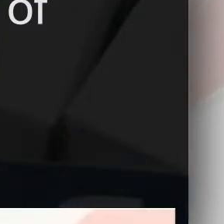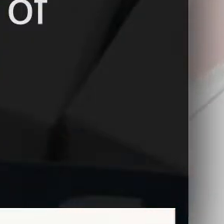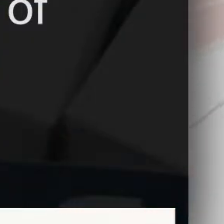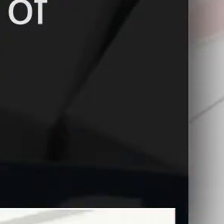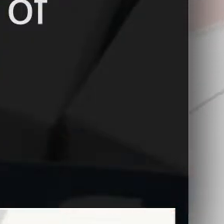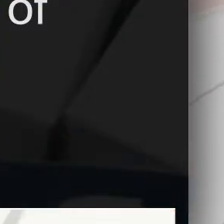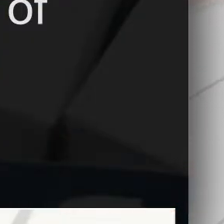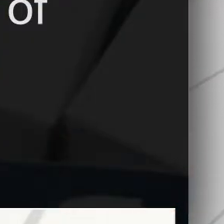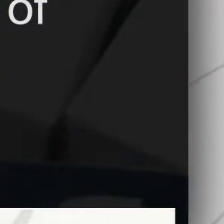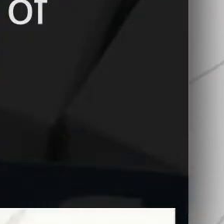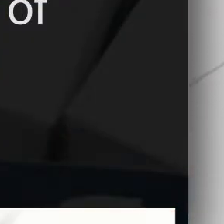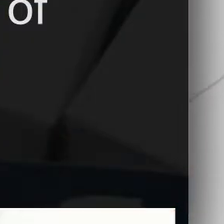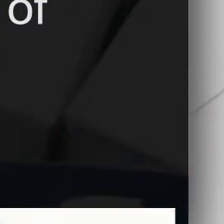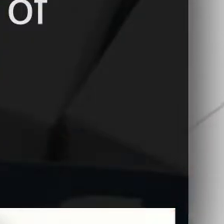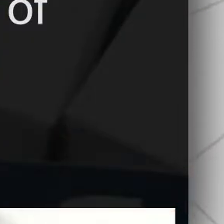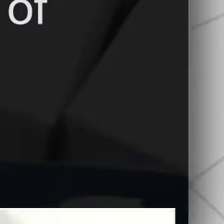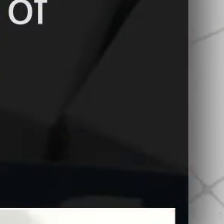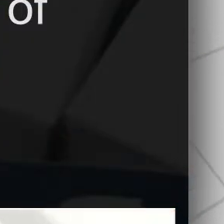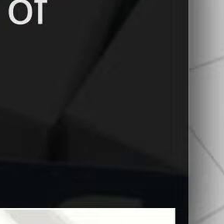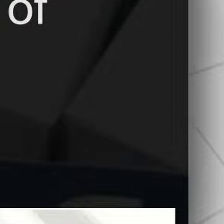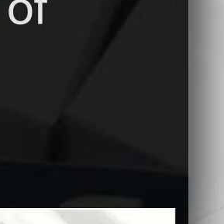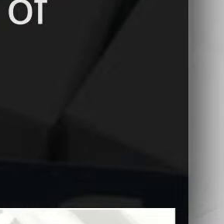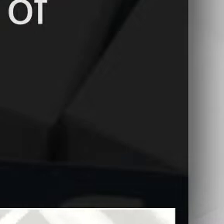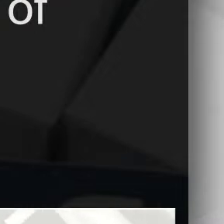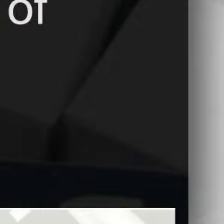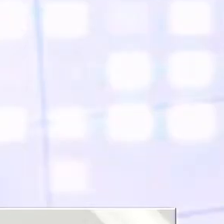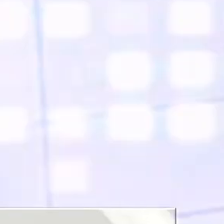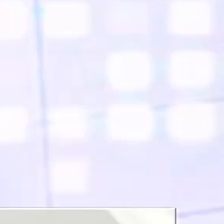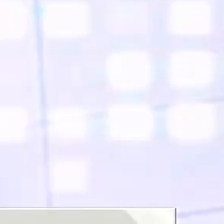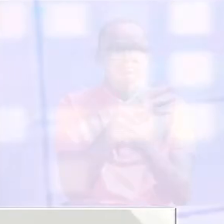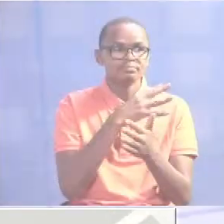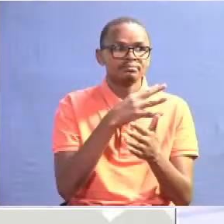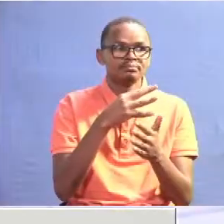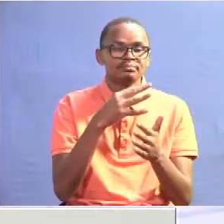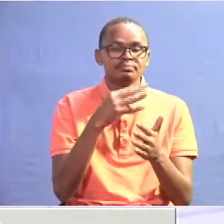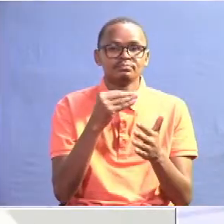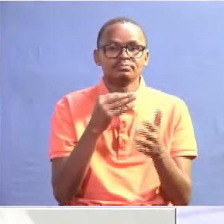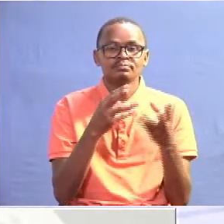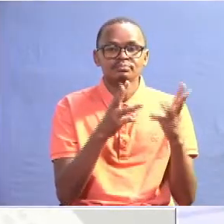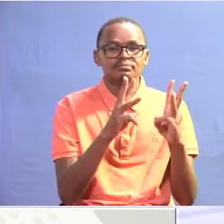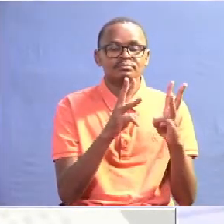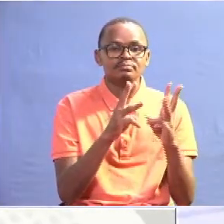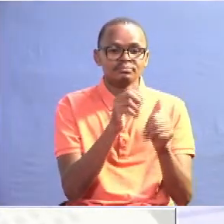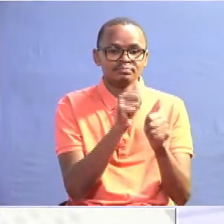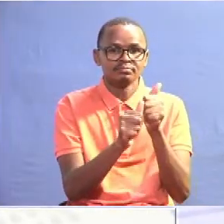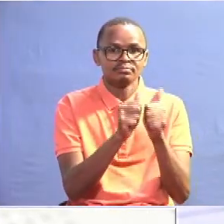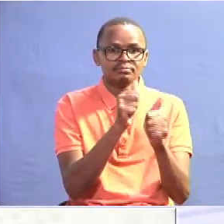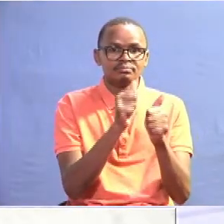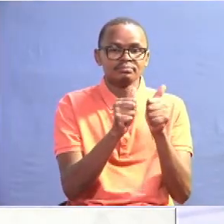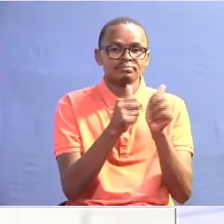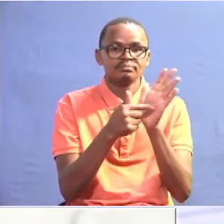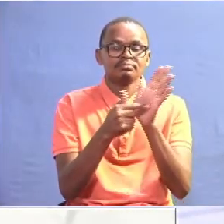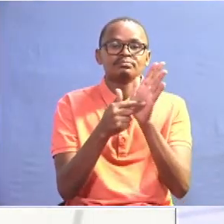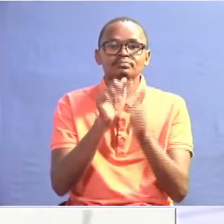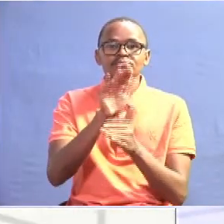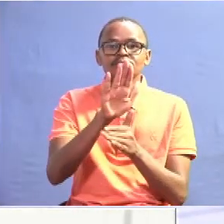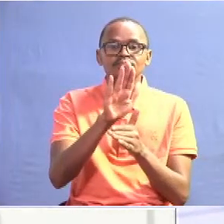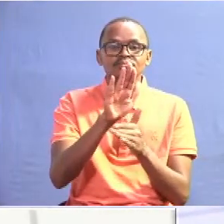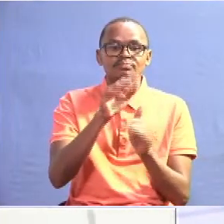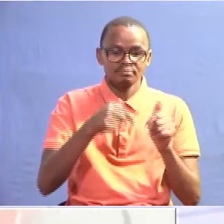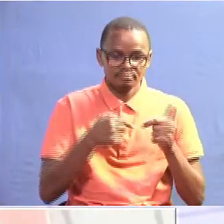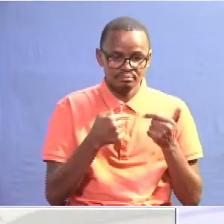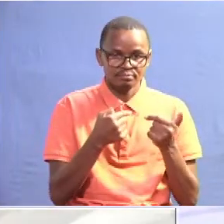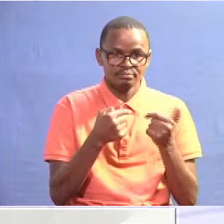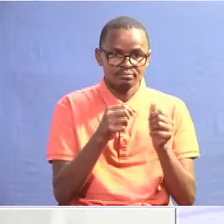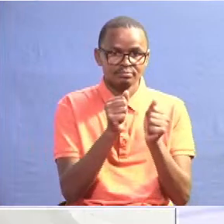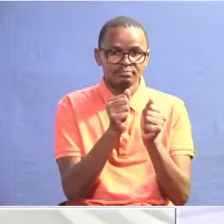that protect the freedom of expression and the manner at which you can express yourself